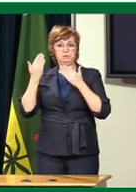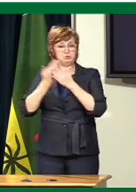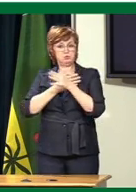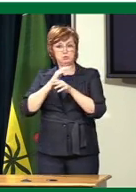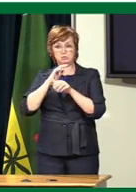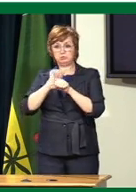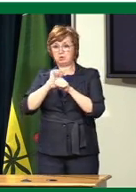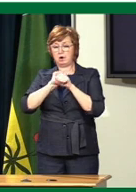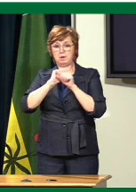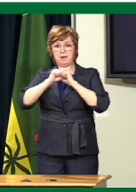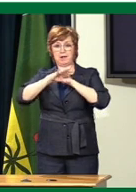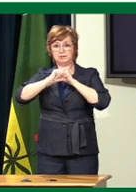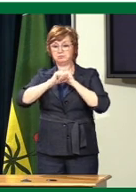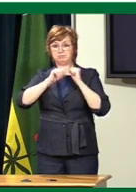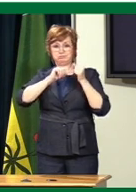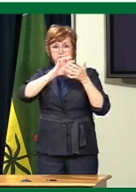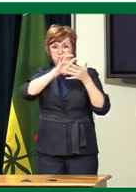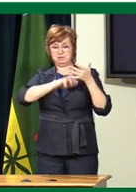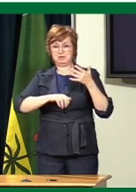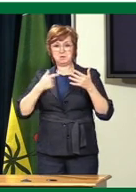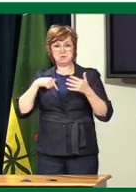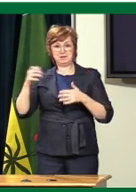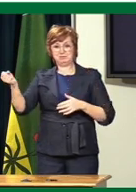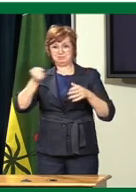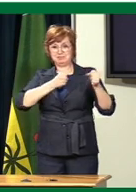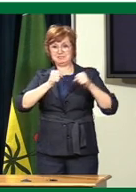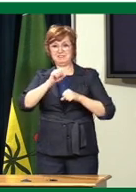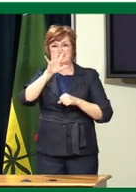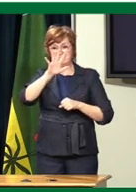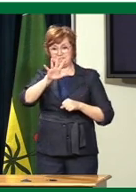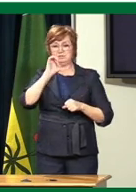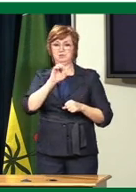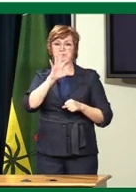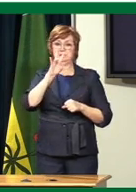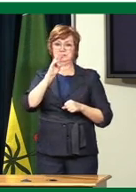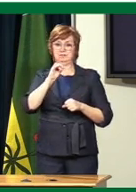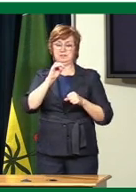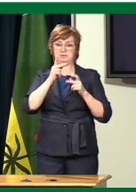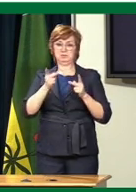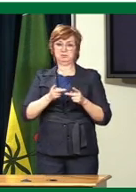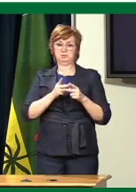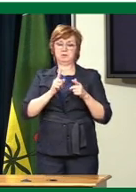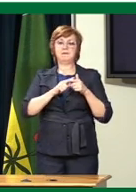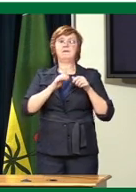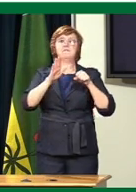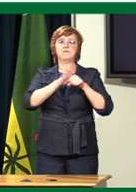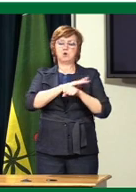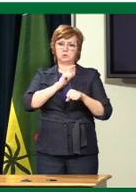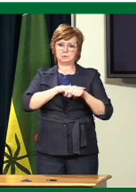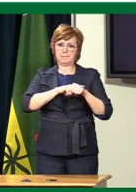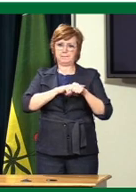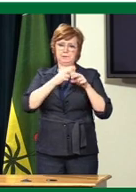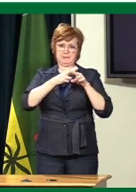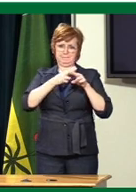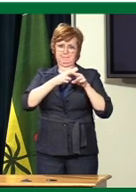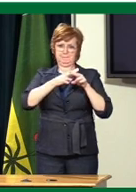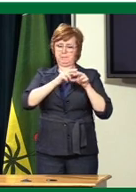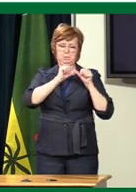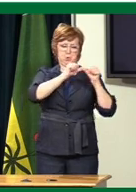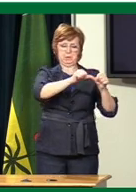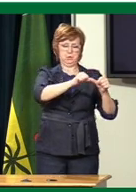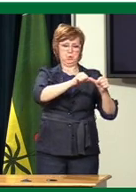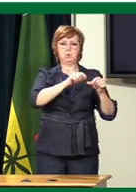over 570 positions that are full-time temporary positions across the sector, and we will continue to do so.